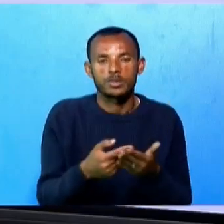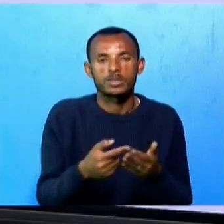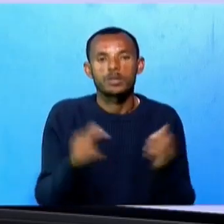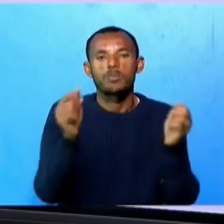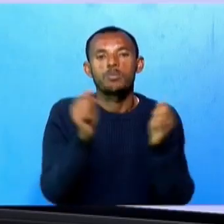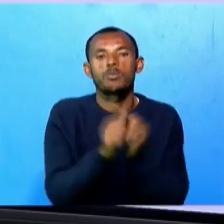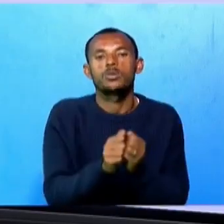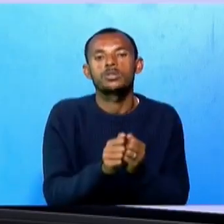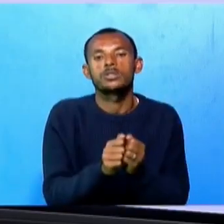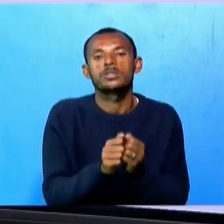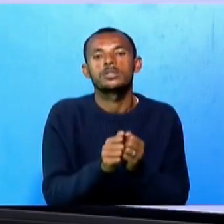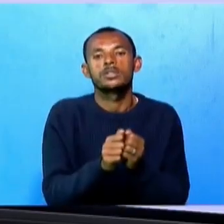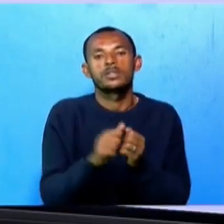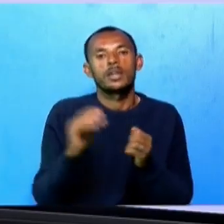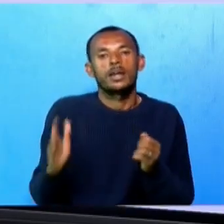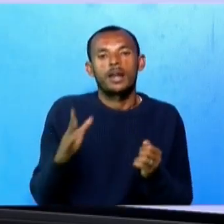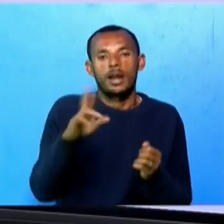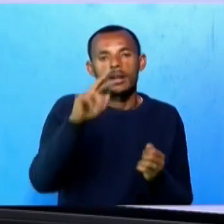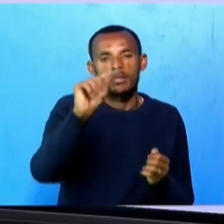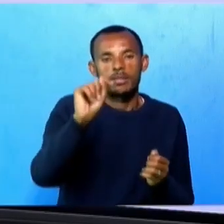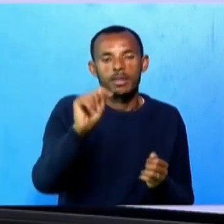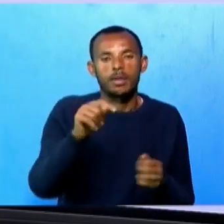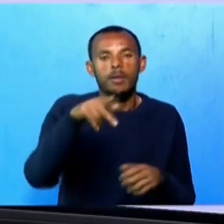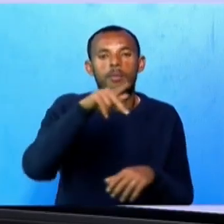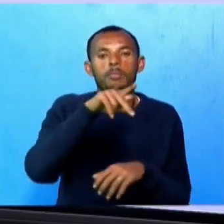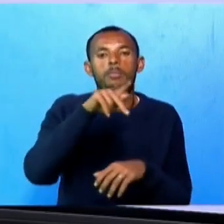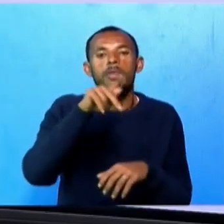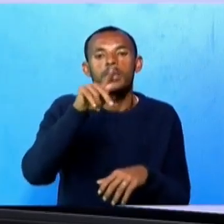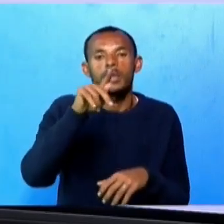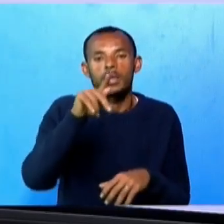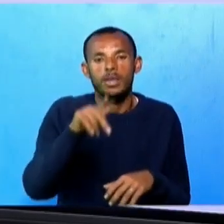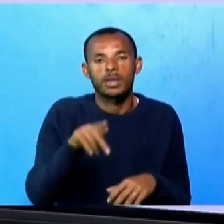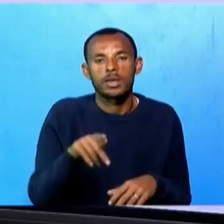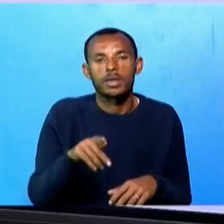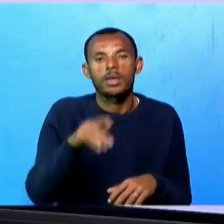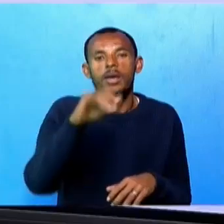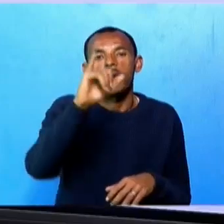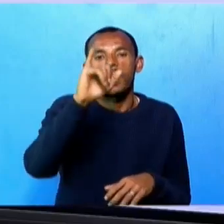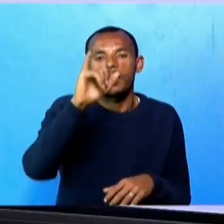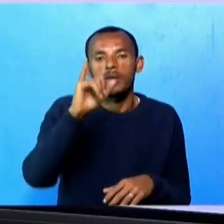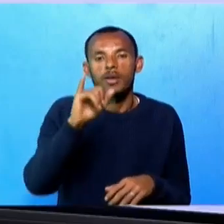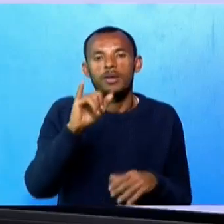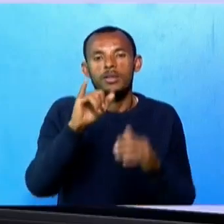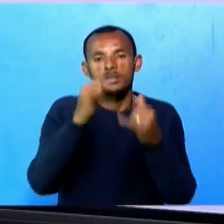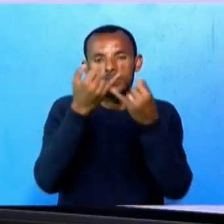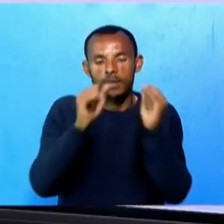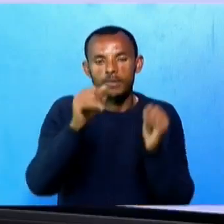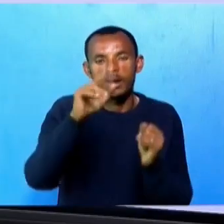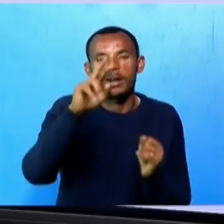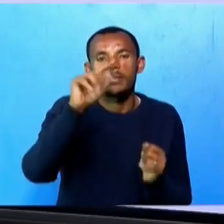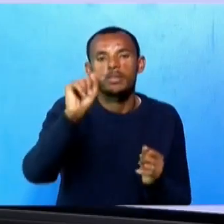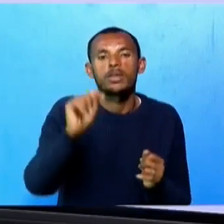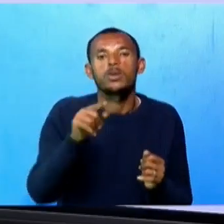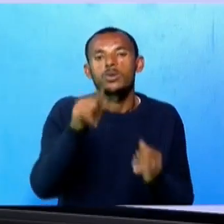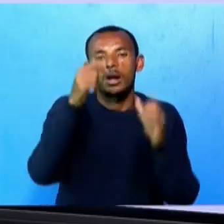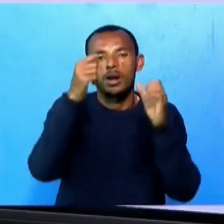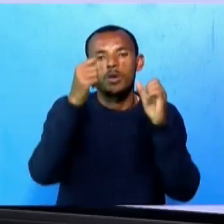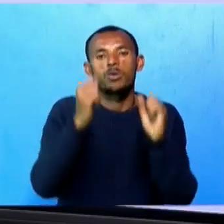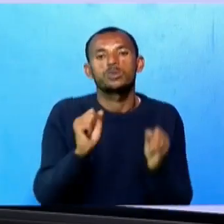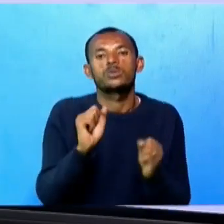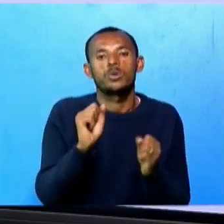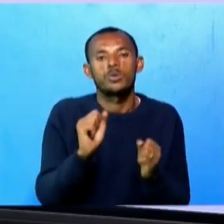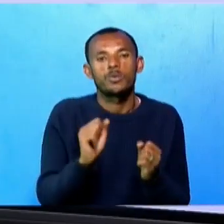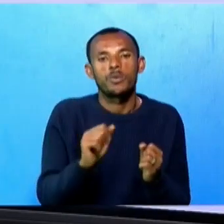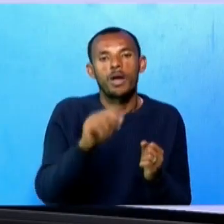by RT, and principal will be I over RT. You can also express